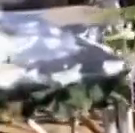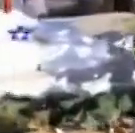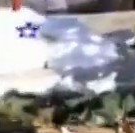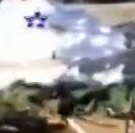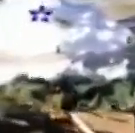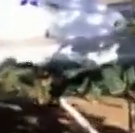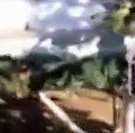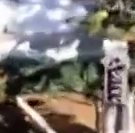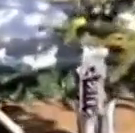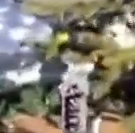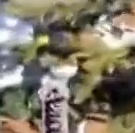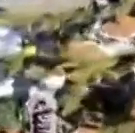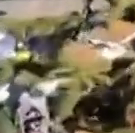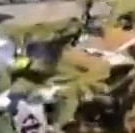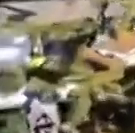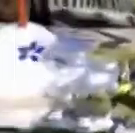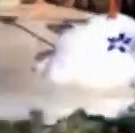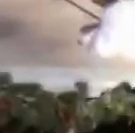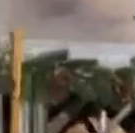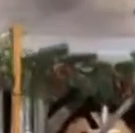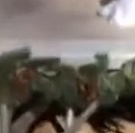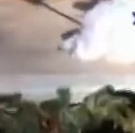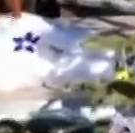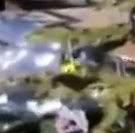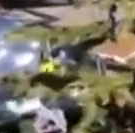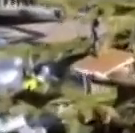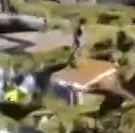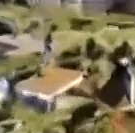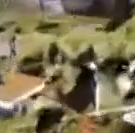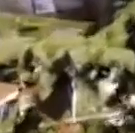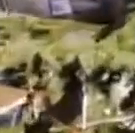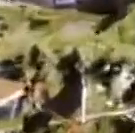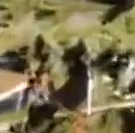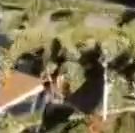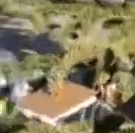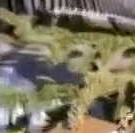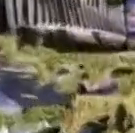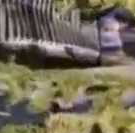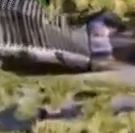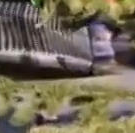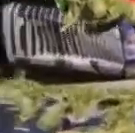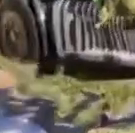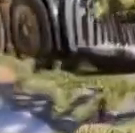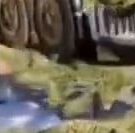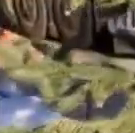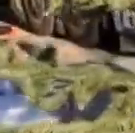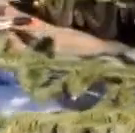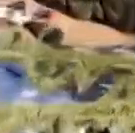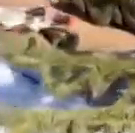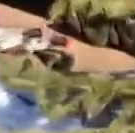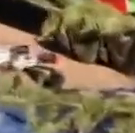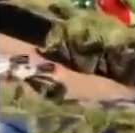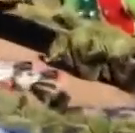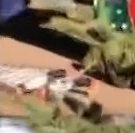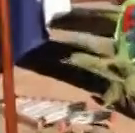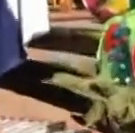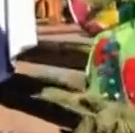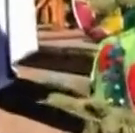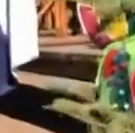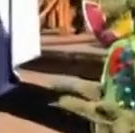So thank you all for joining us. This is Lawrence and Kim will be on the road. These are some of the ornaments